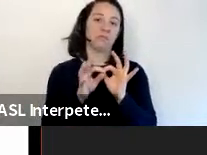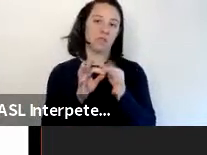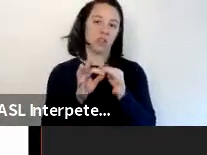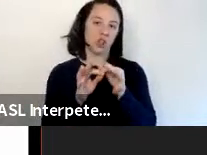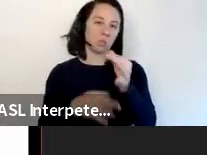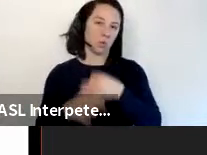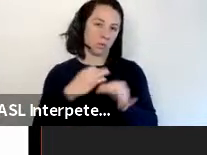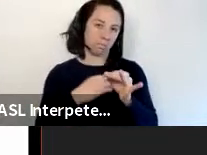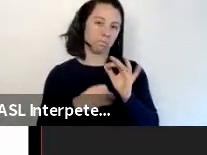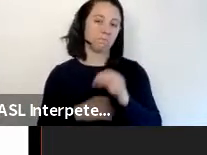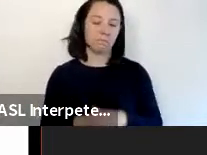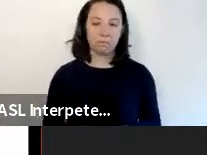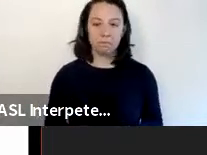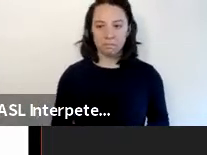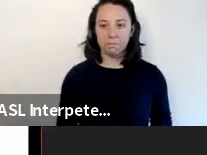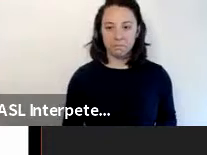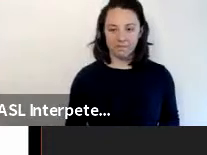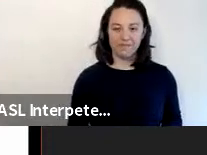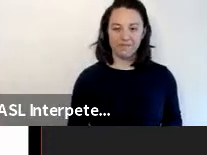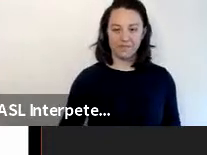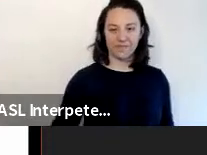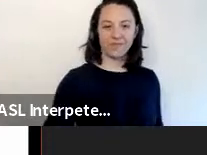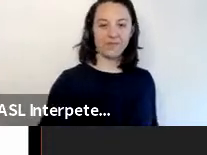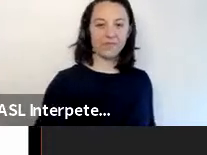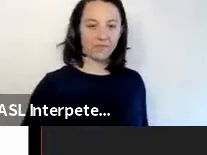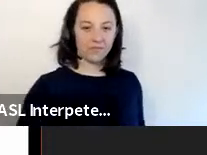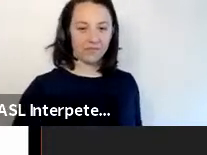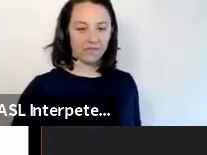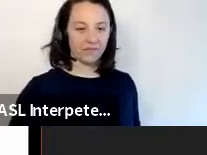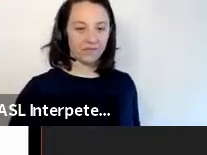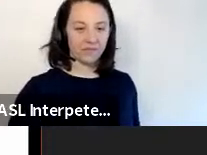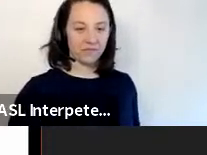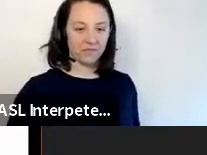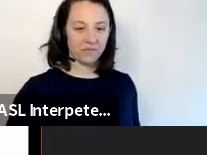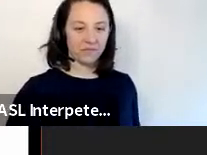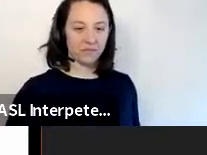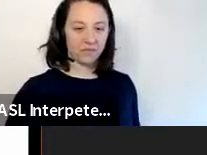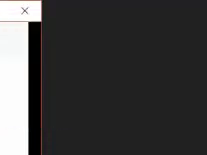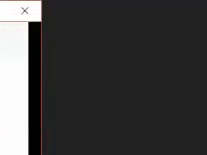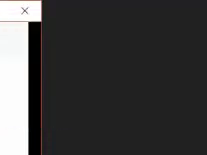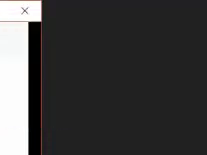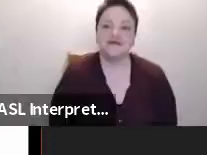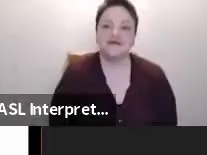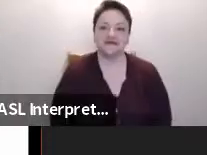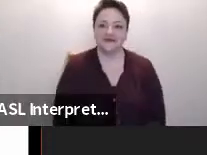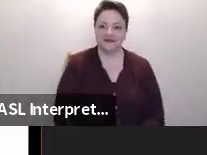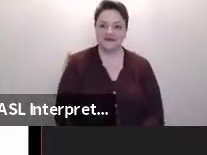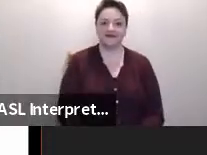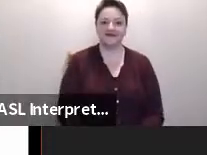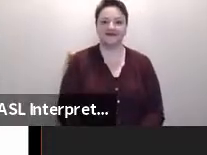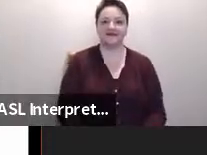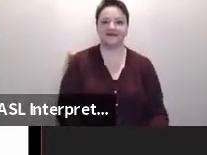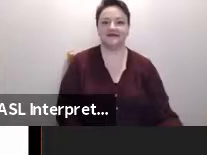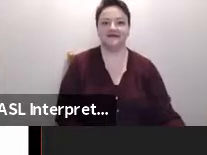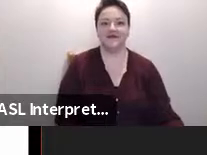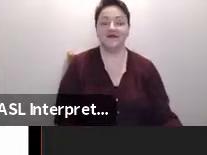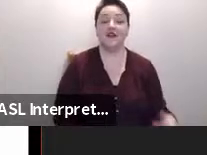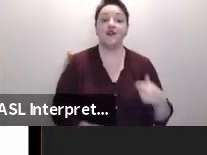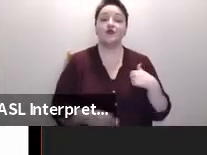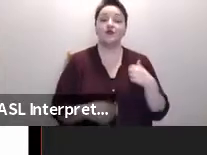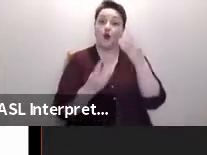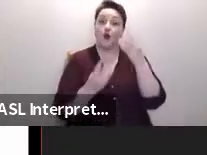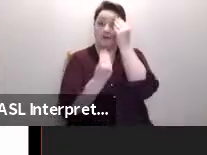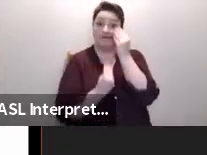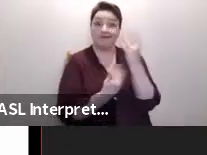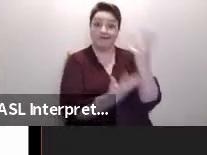by which this is reported to the federal, to our monitoring bodies. It's called the VERS